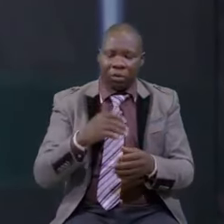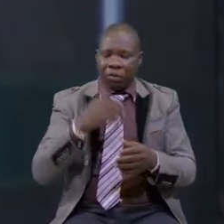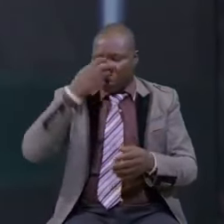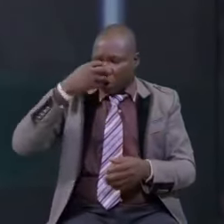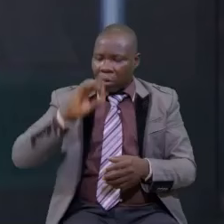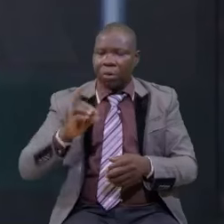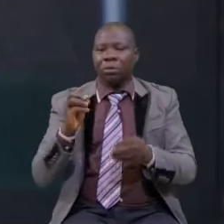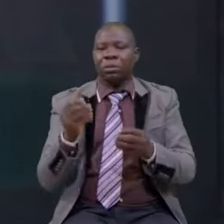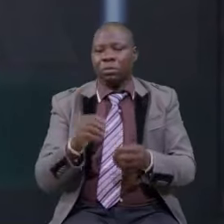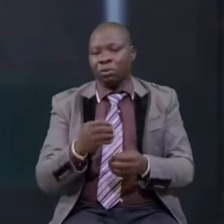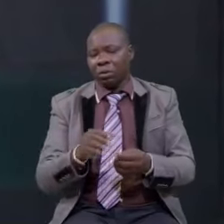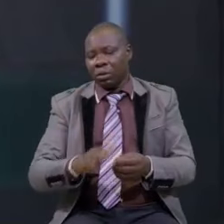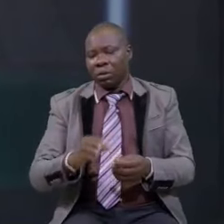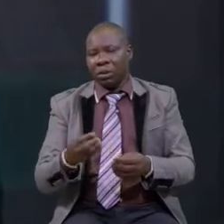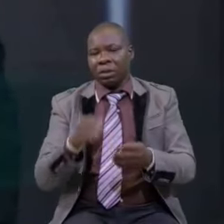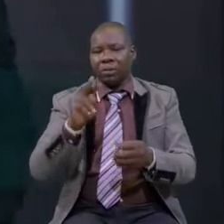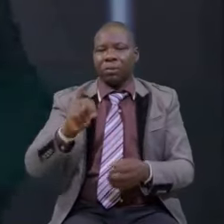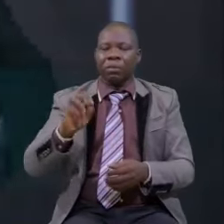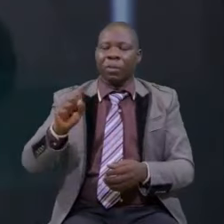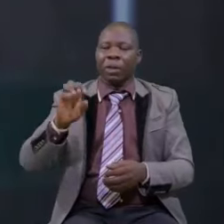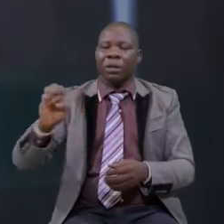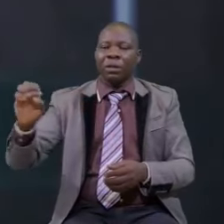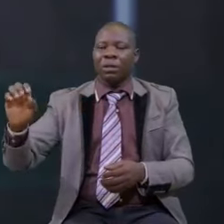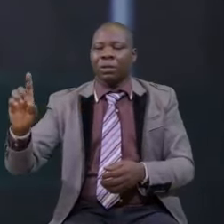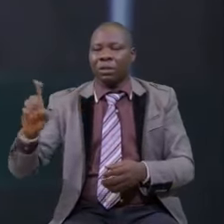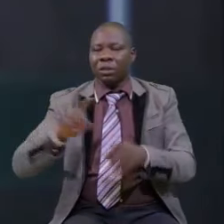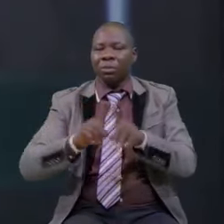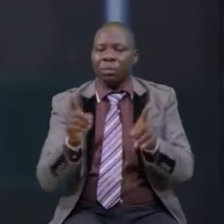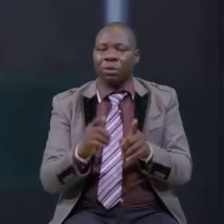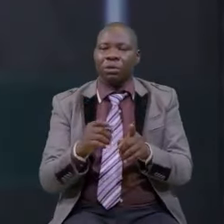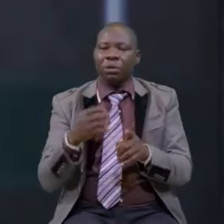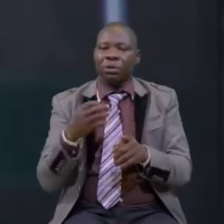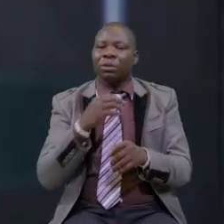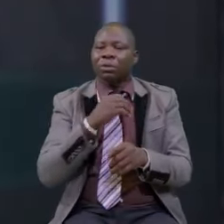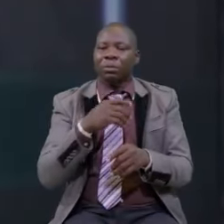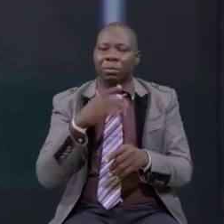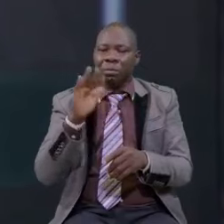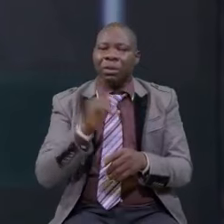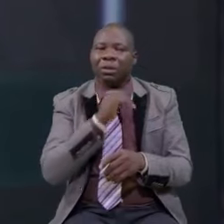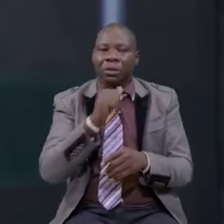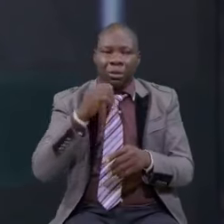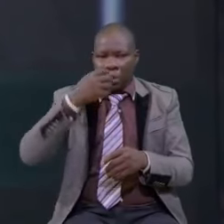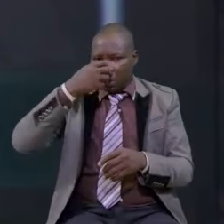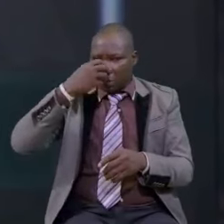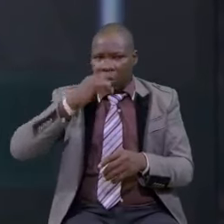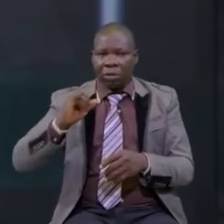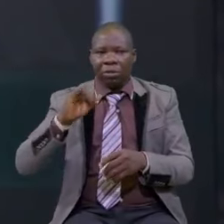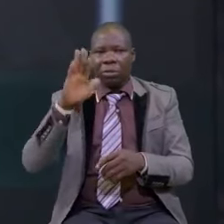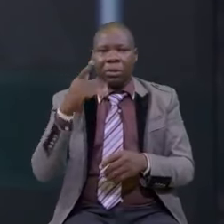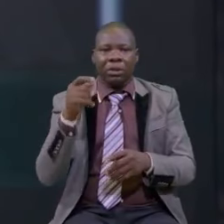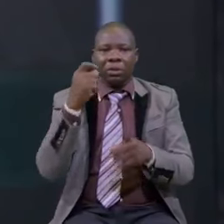but of incorruptible, by the word of God, which liveth